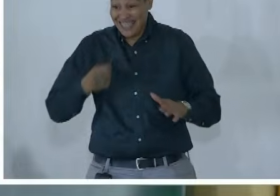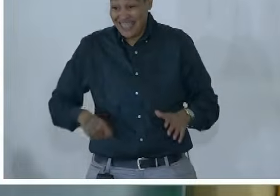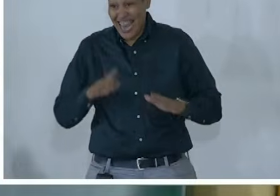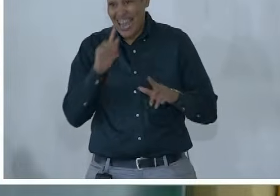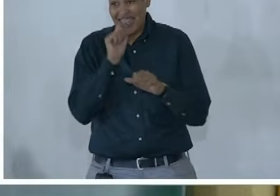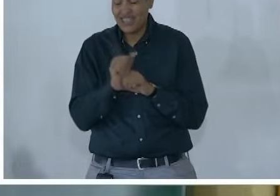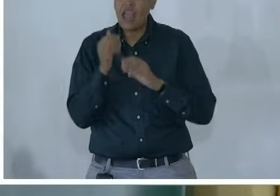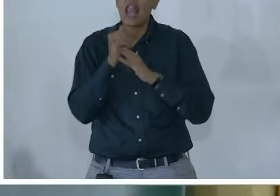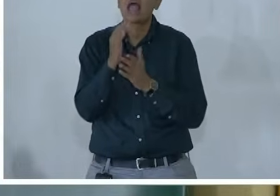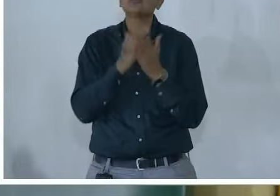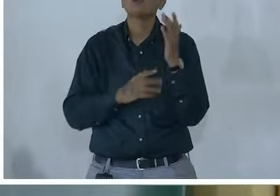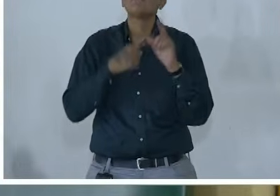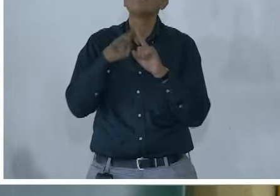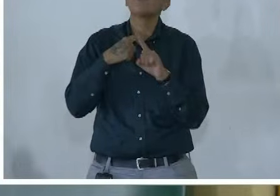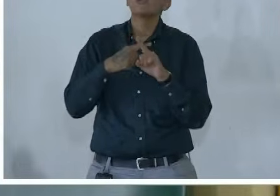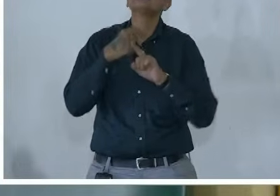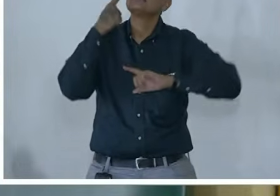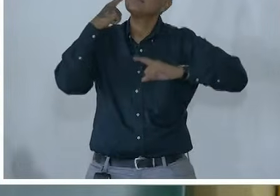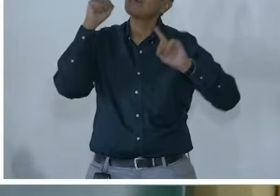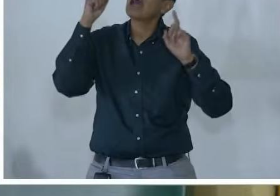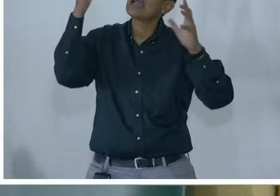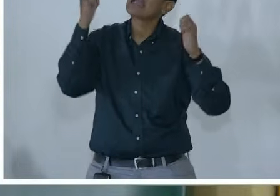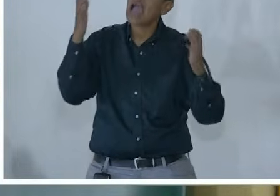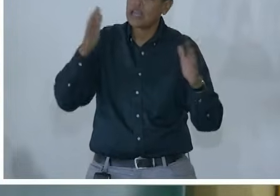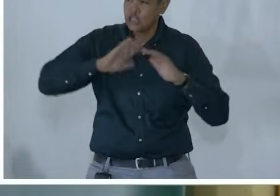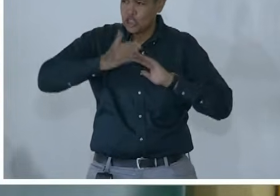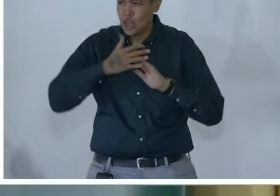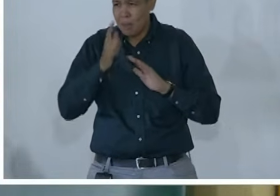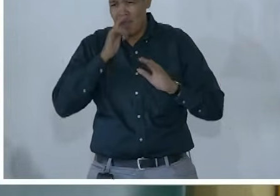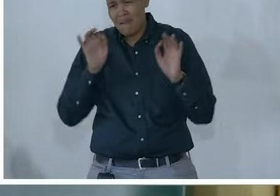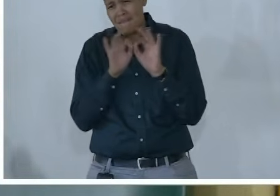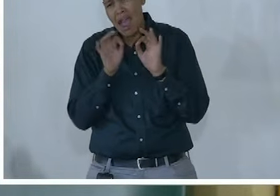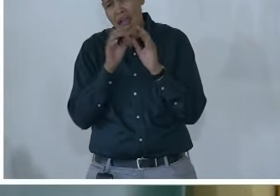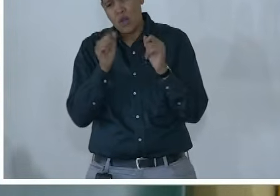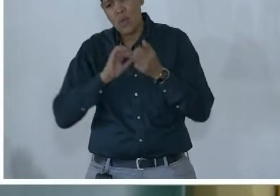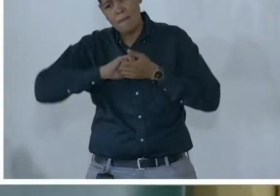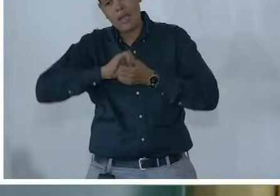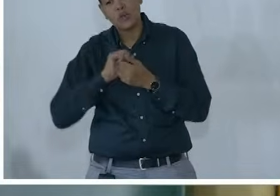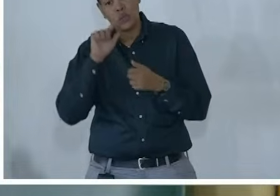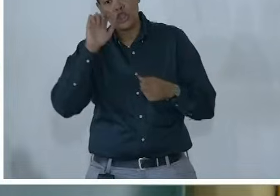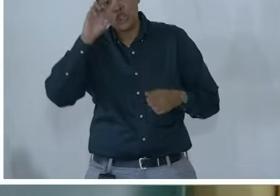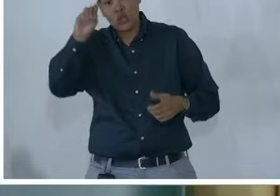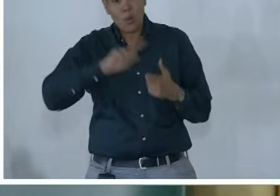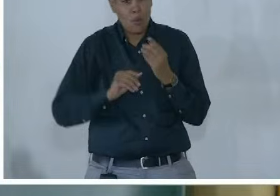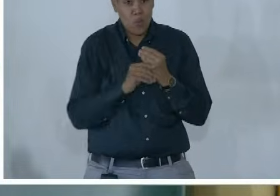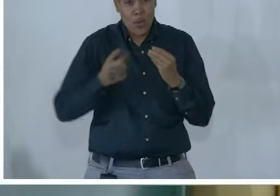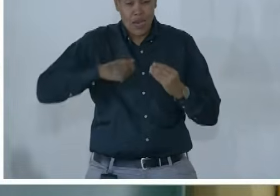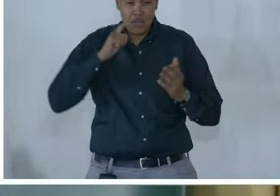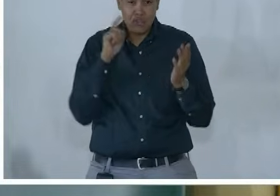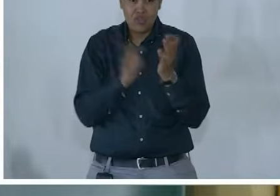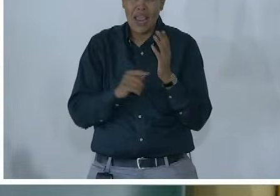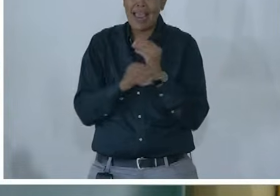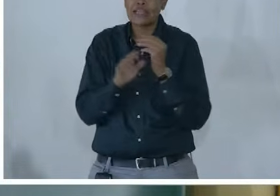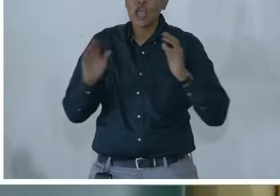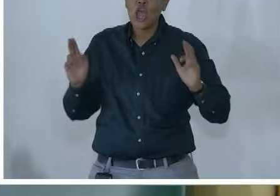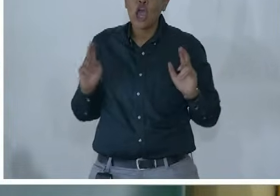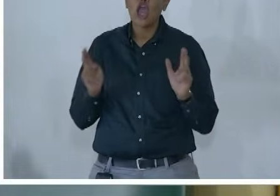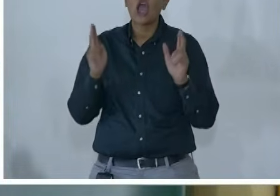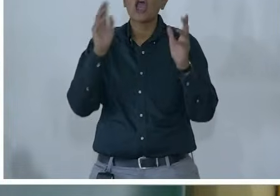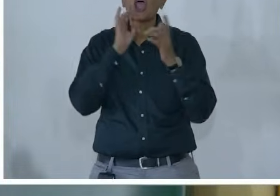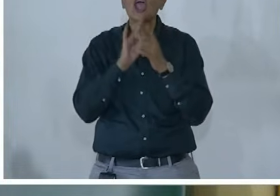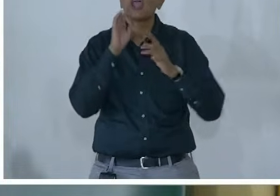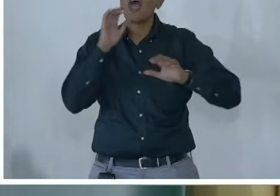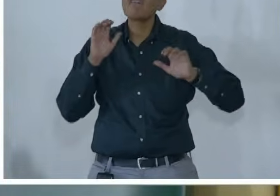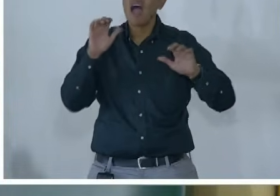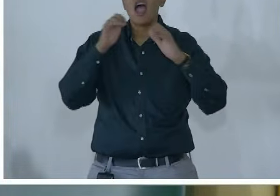have led to some positive outcome. Jamaica values the partnership with JISTV, but we also recognize the urgency of